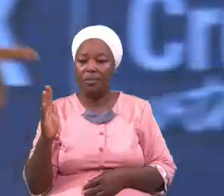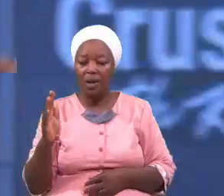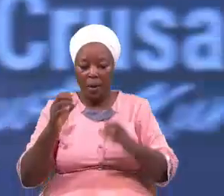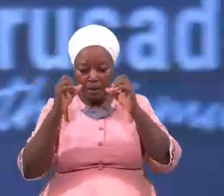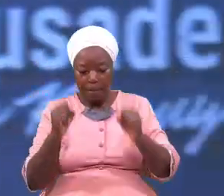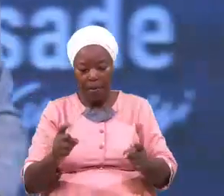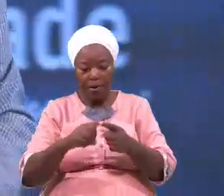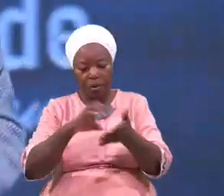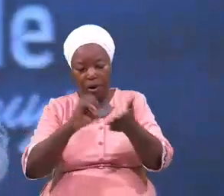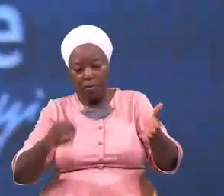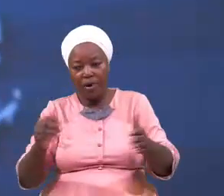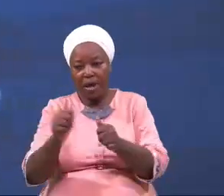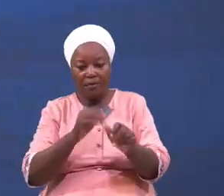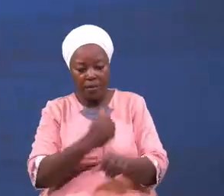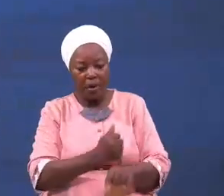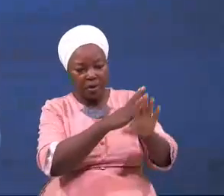every mountain in your life.